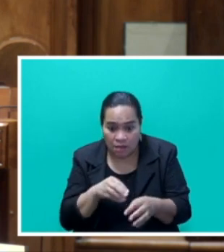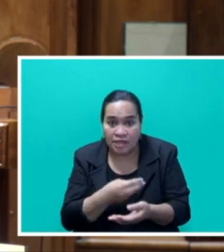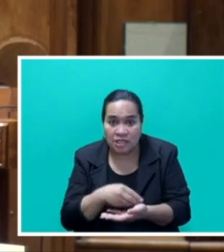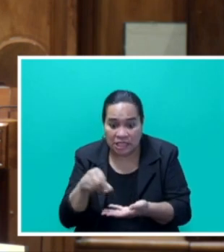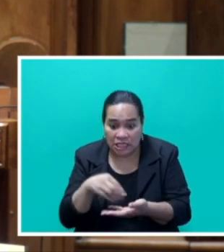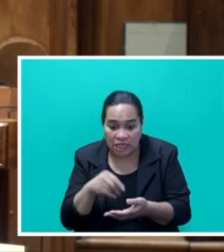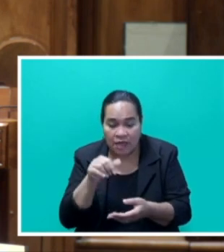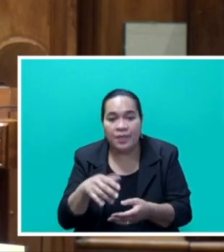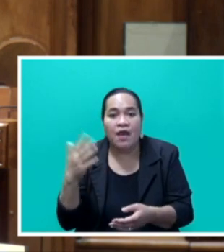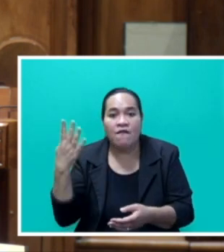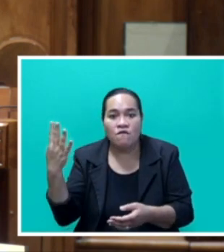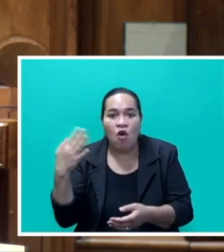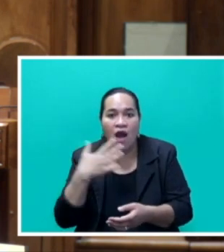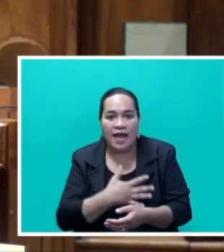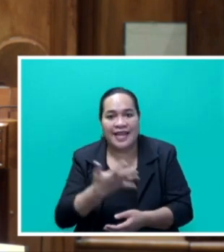is